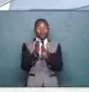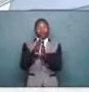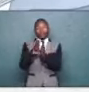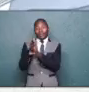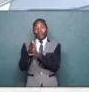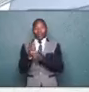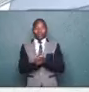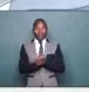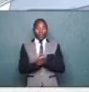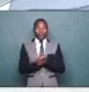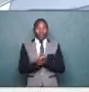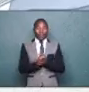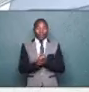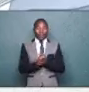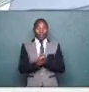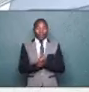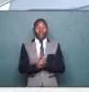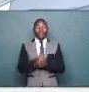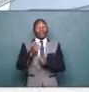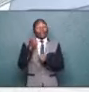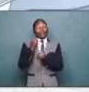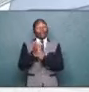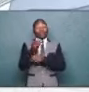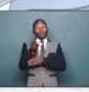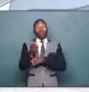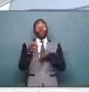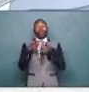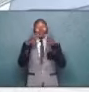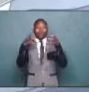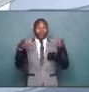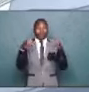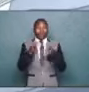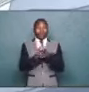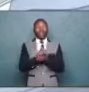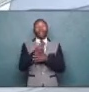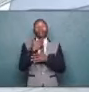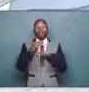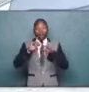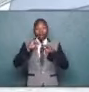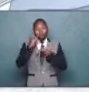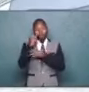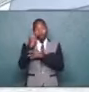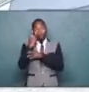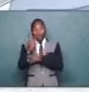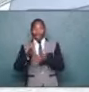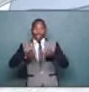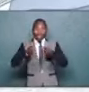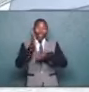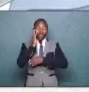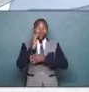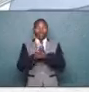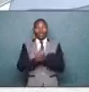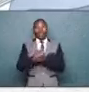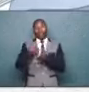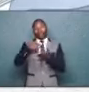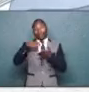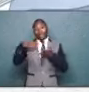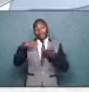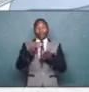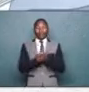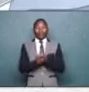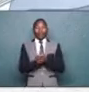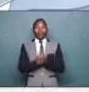country. The primary purpose of this pilot exercise is to test the newly adopted voter registration